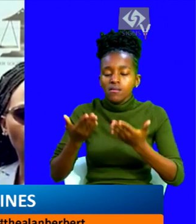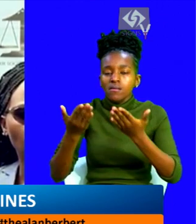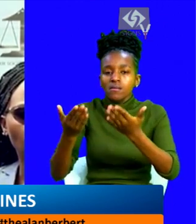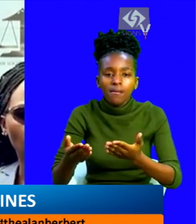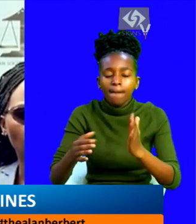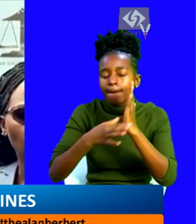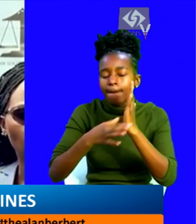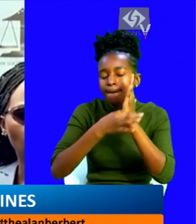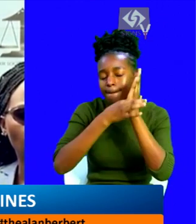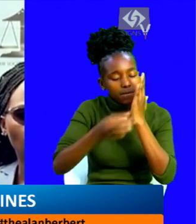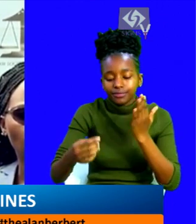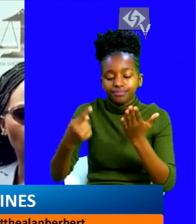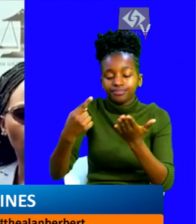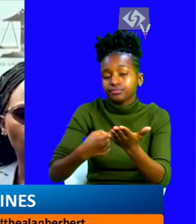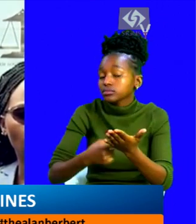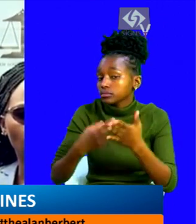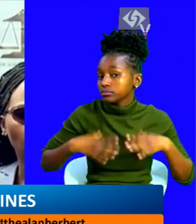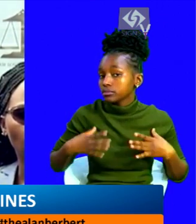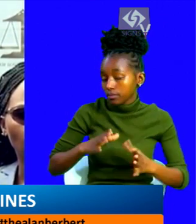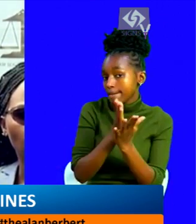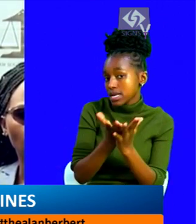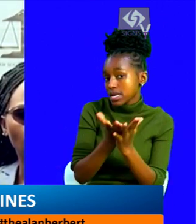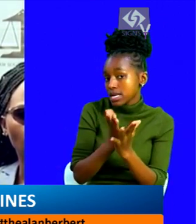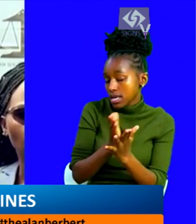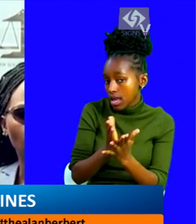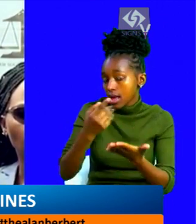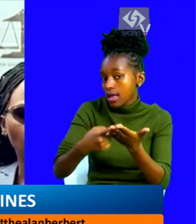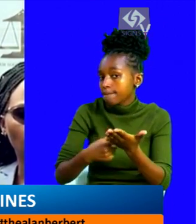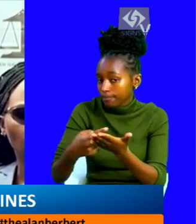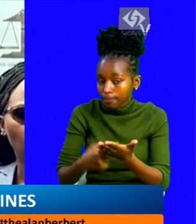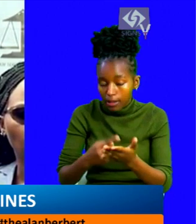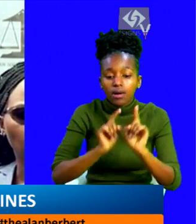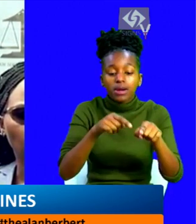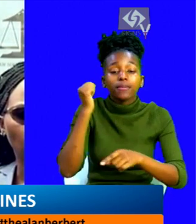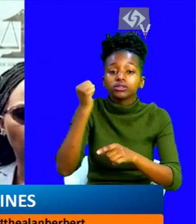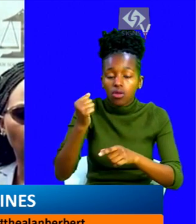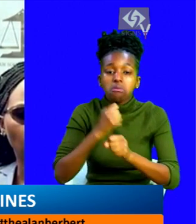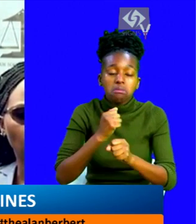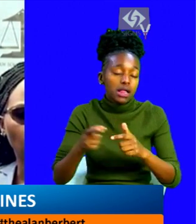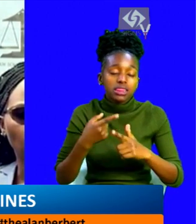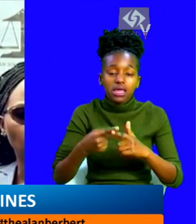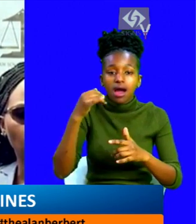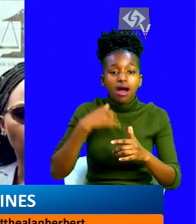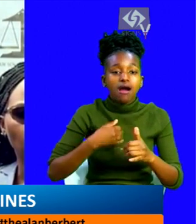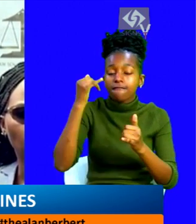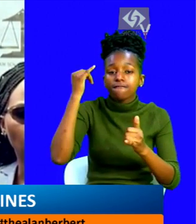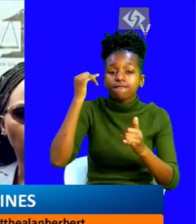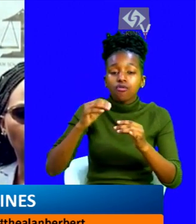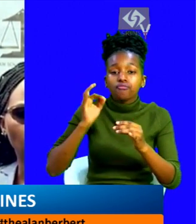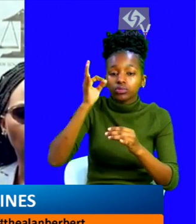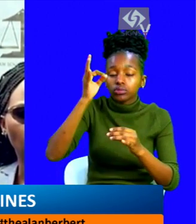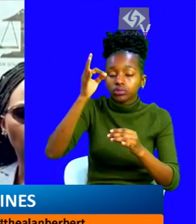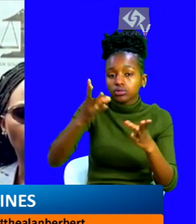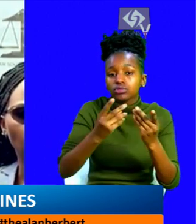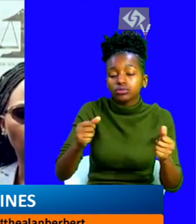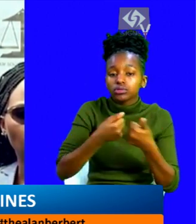and destruction during protests. Now ambassadors and high commissioners from 13 foreign missions have expressed concern